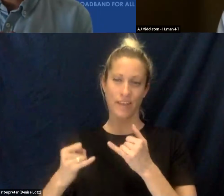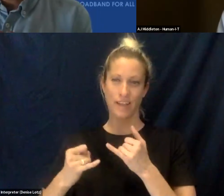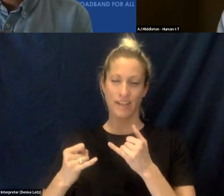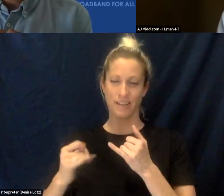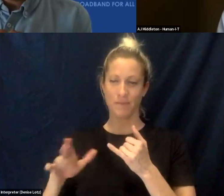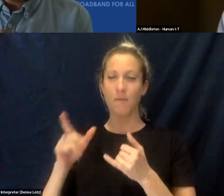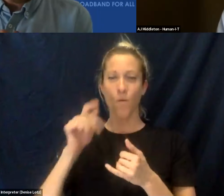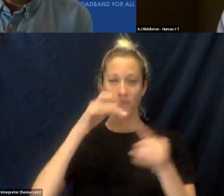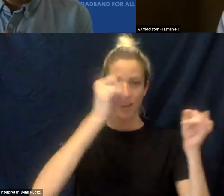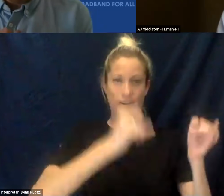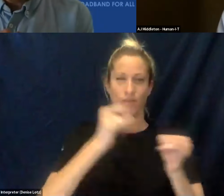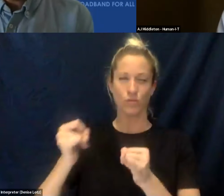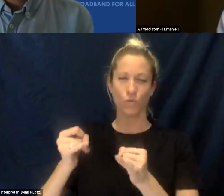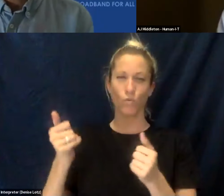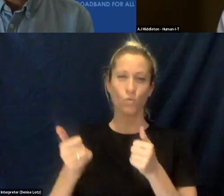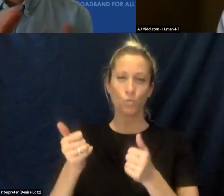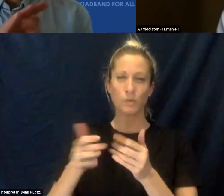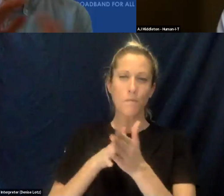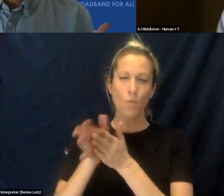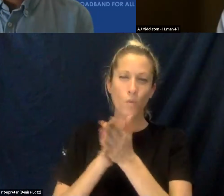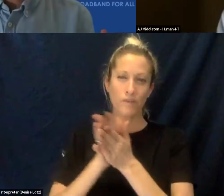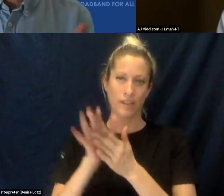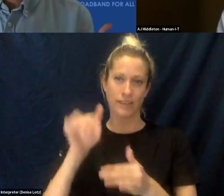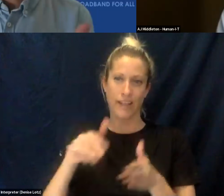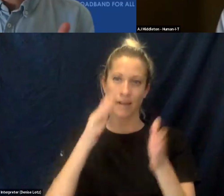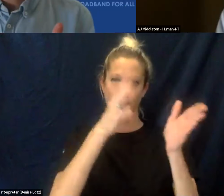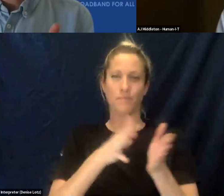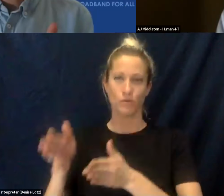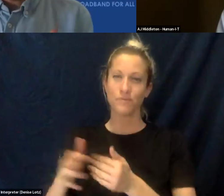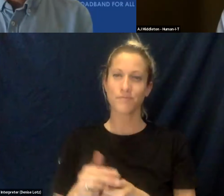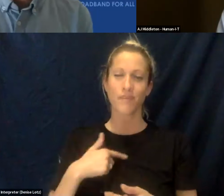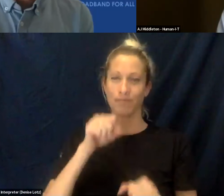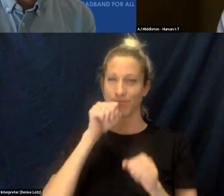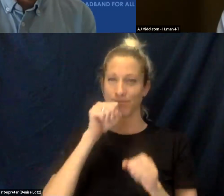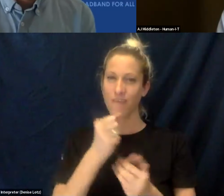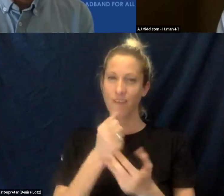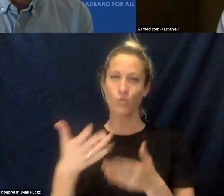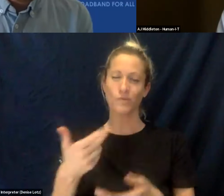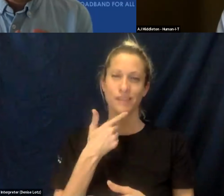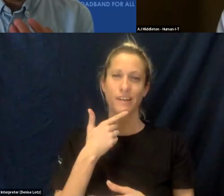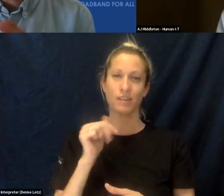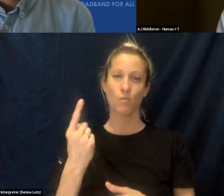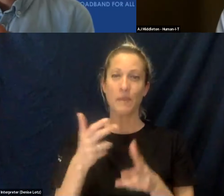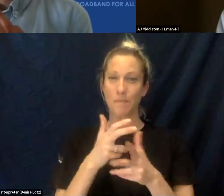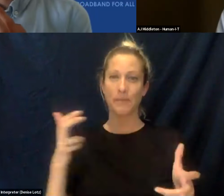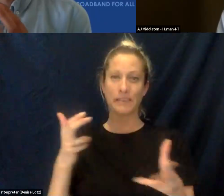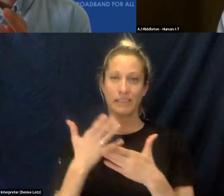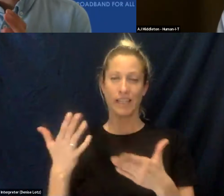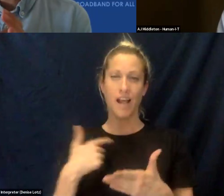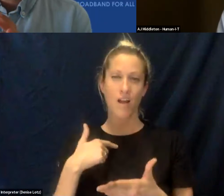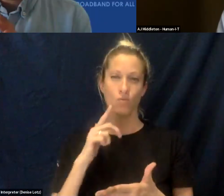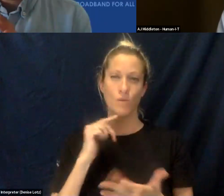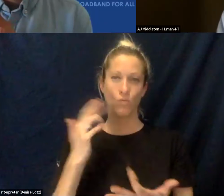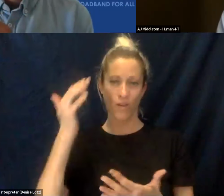what motivates the individual. So I love everything you said. I think one of the biggest things that I'm going to want to know